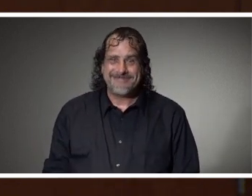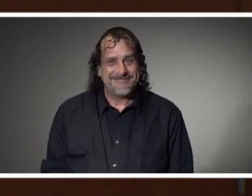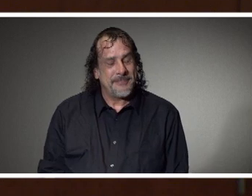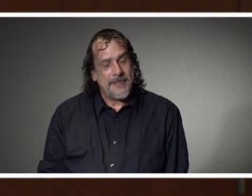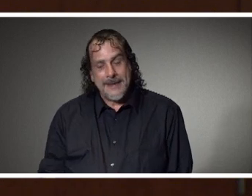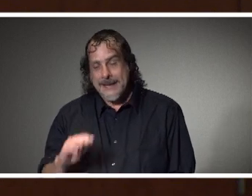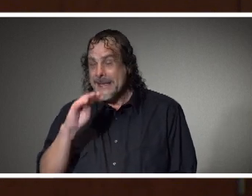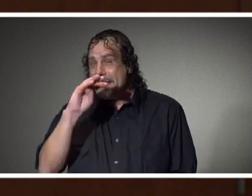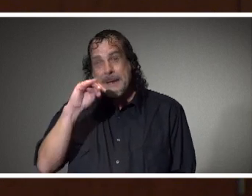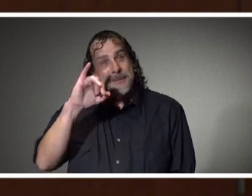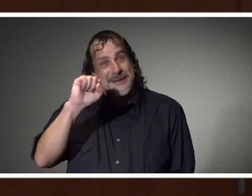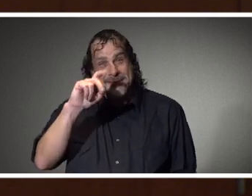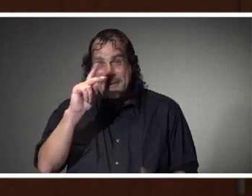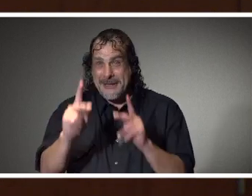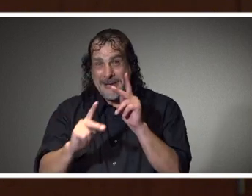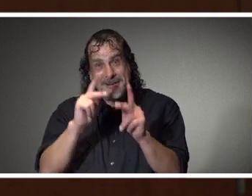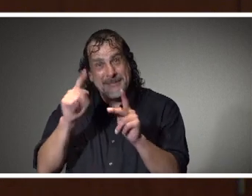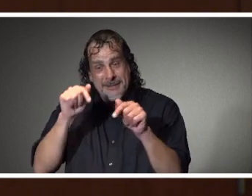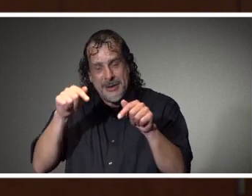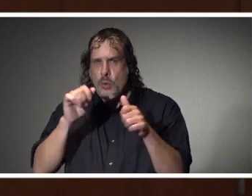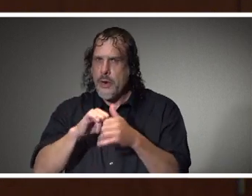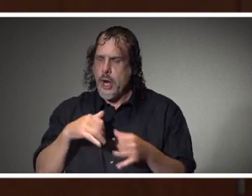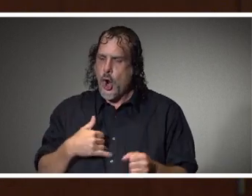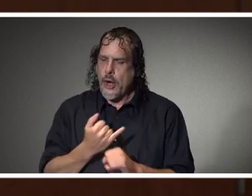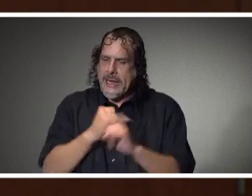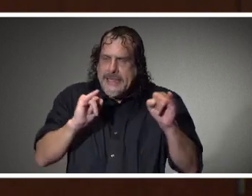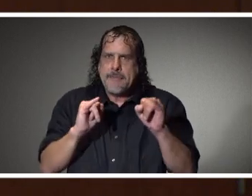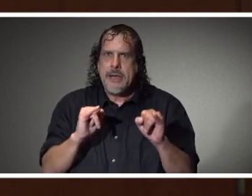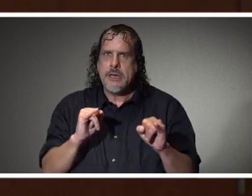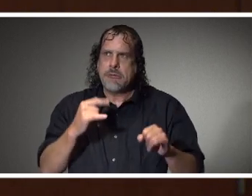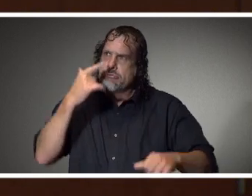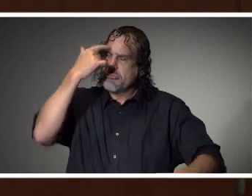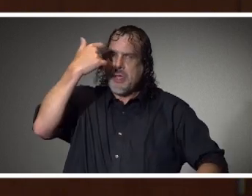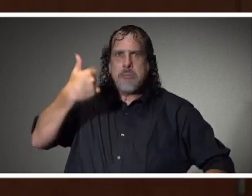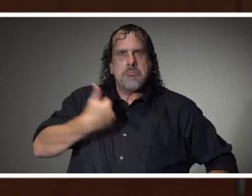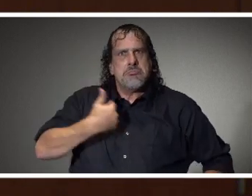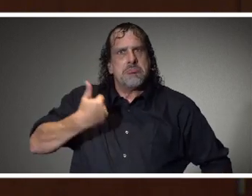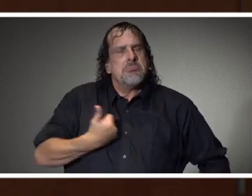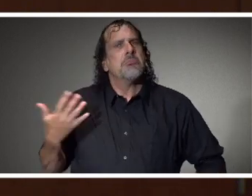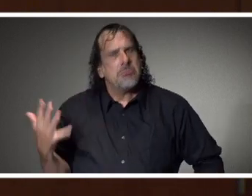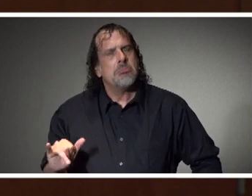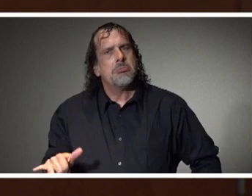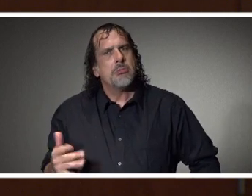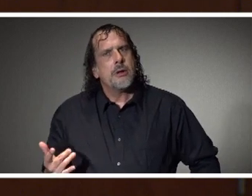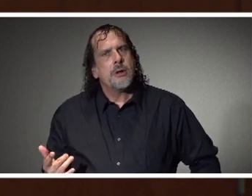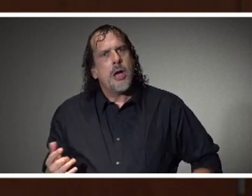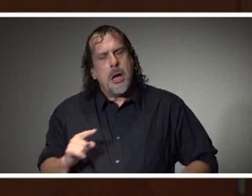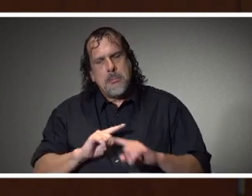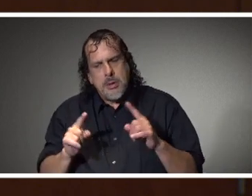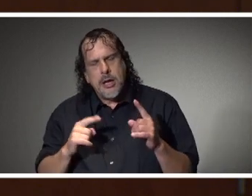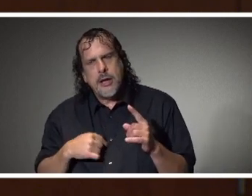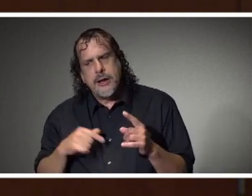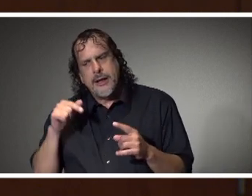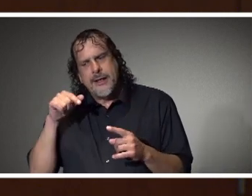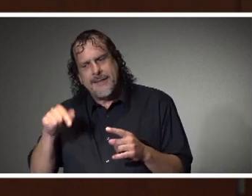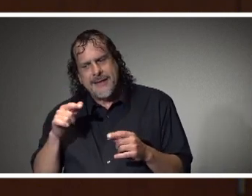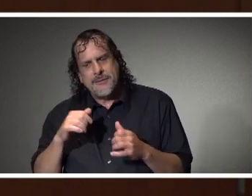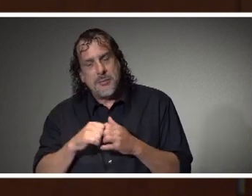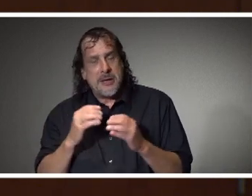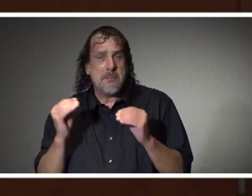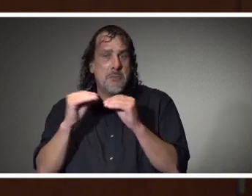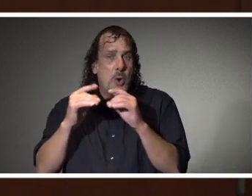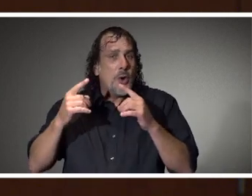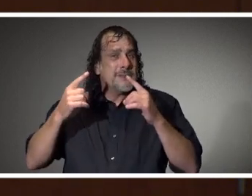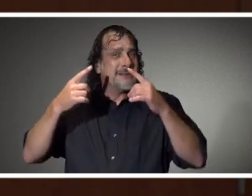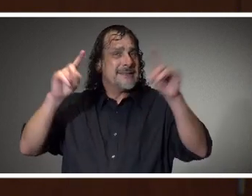Mississippians are by nature in many places an independent sort of people, and I think in a lot of ways that we have an opportunity to be even more successful